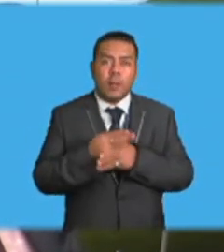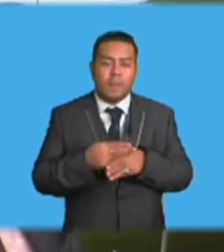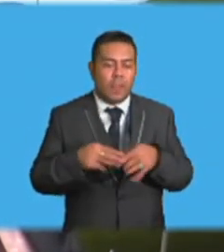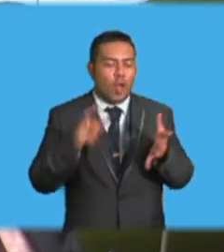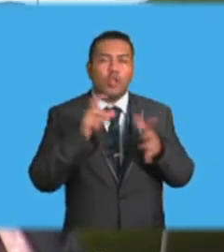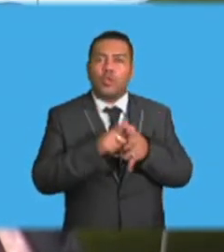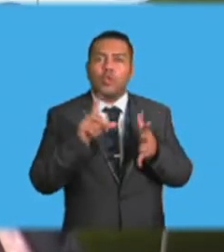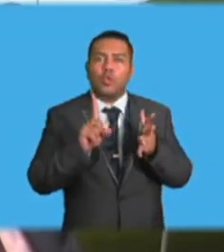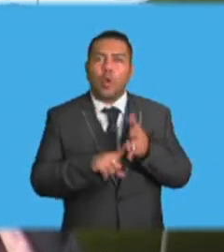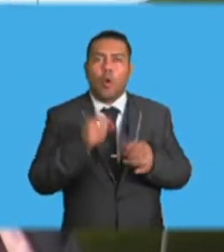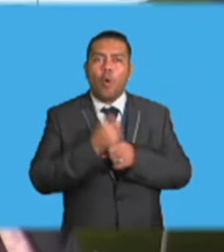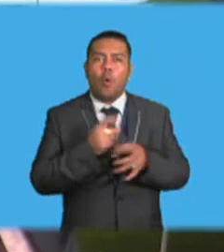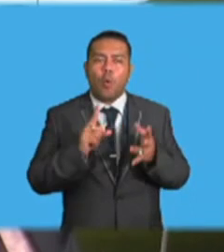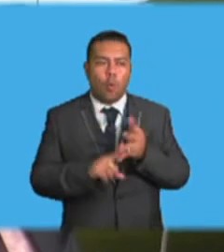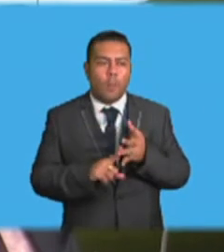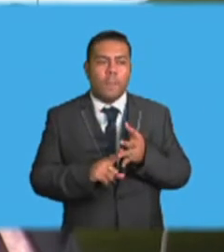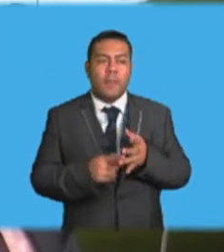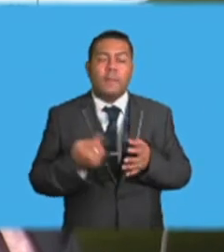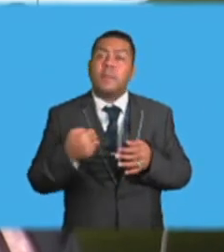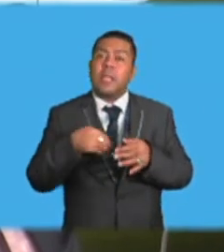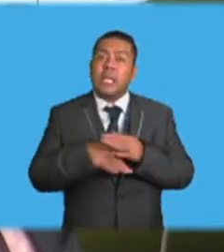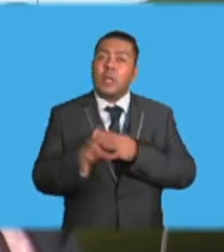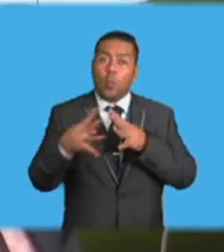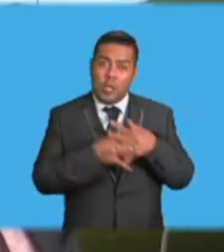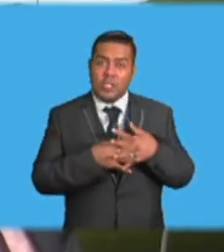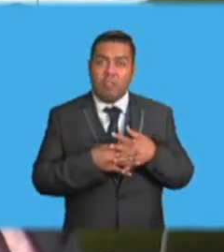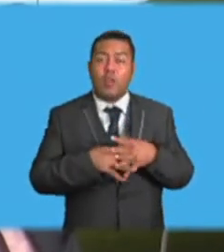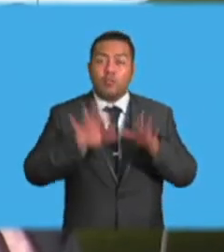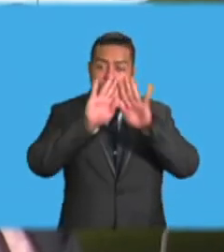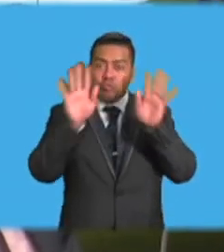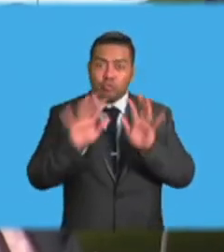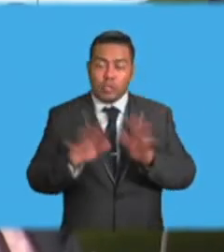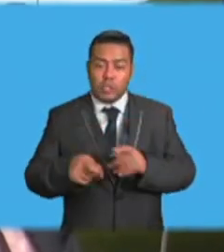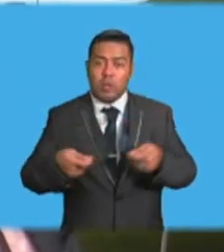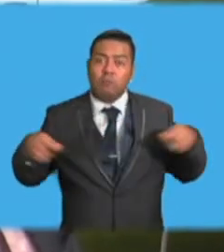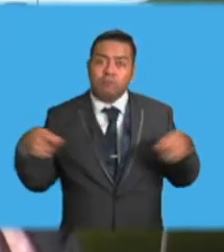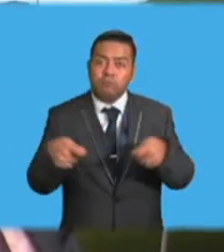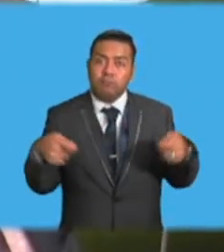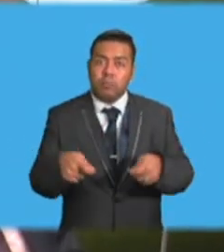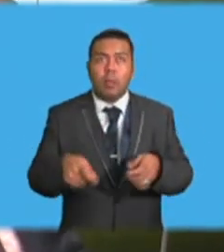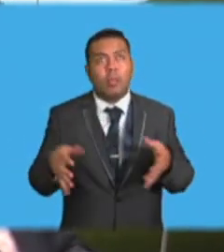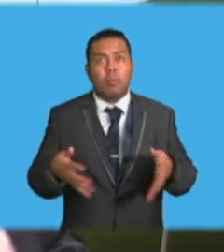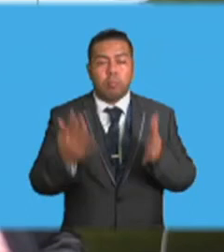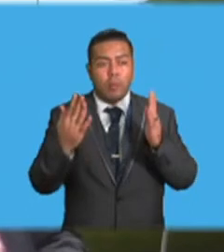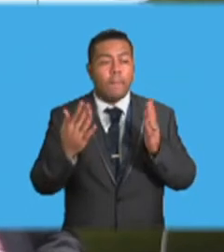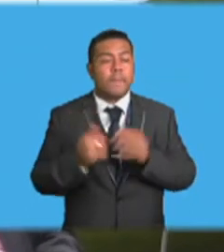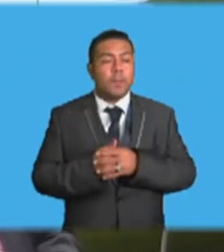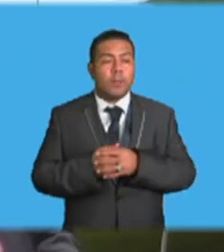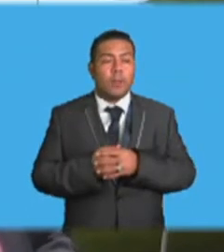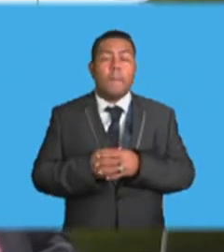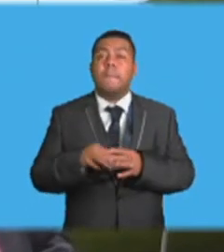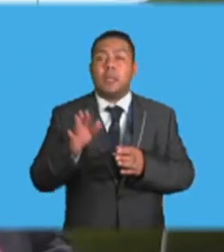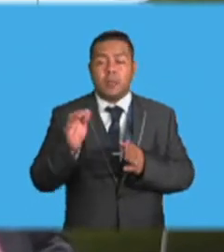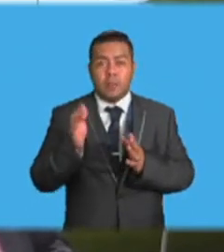in the western division, they use the rain tree timber, larger rain trees. So in our also efforts to ensure that we